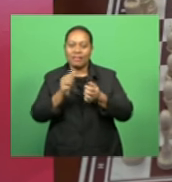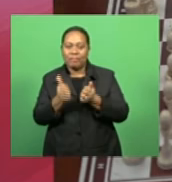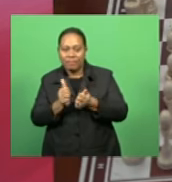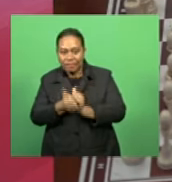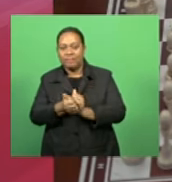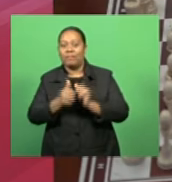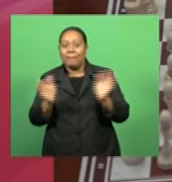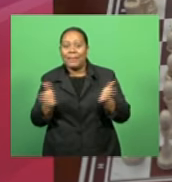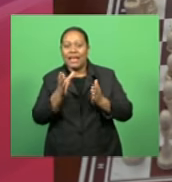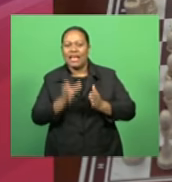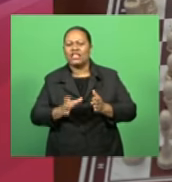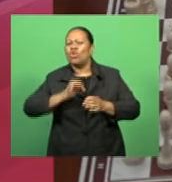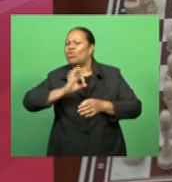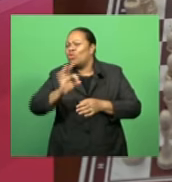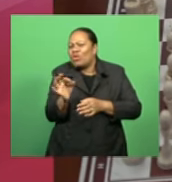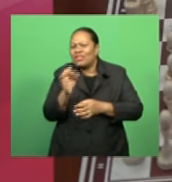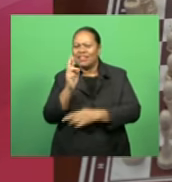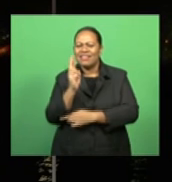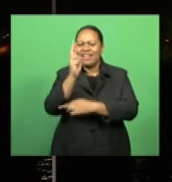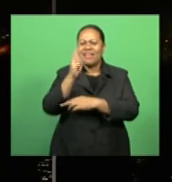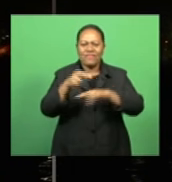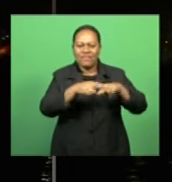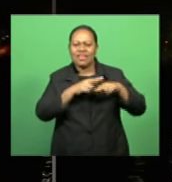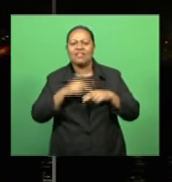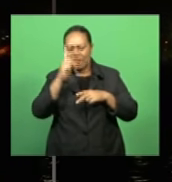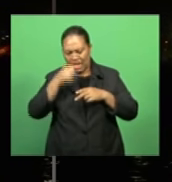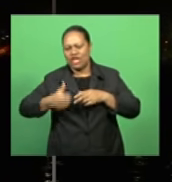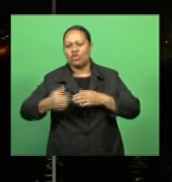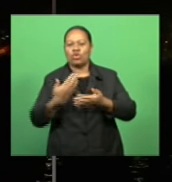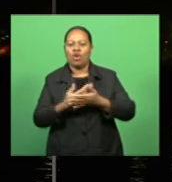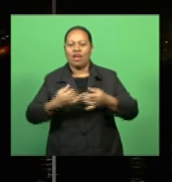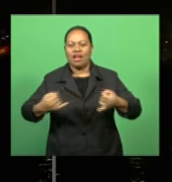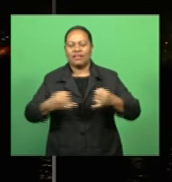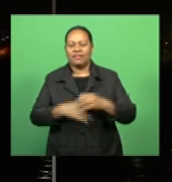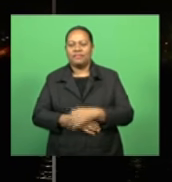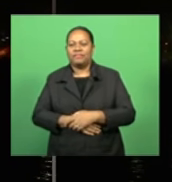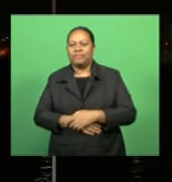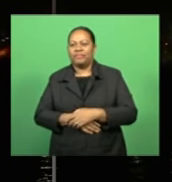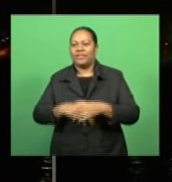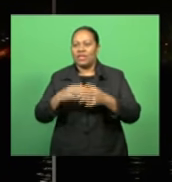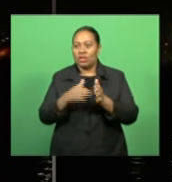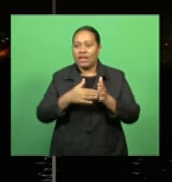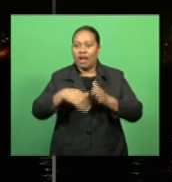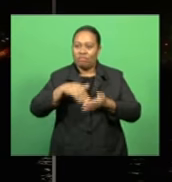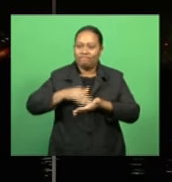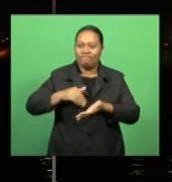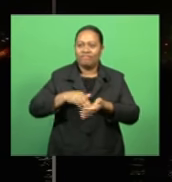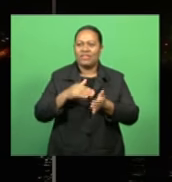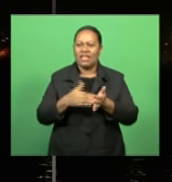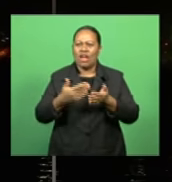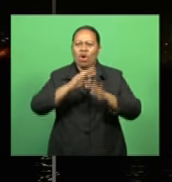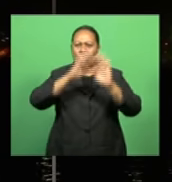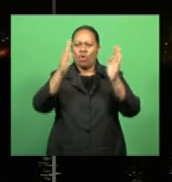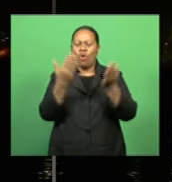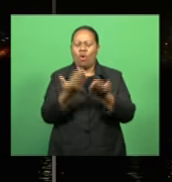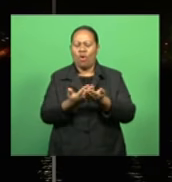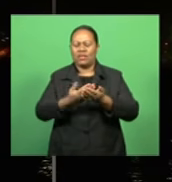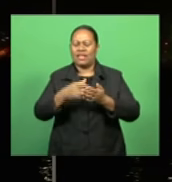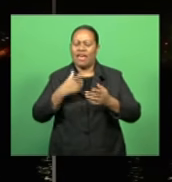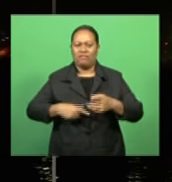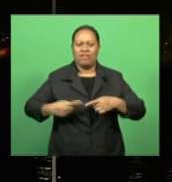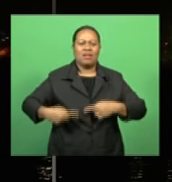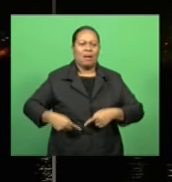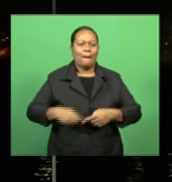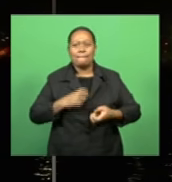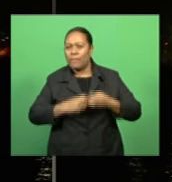represented Fiji before a chance to play online. While sporting leagues across the world have been thrown into chaos, in Belarus the